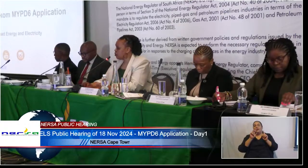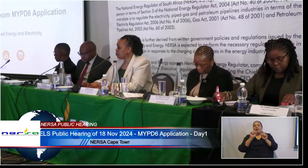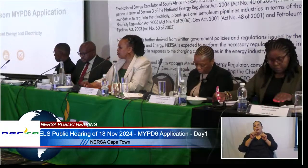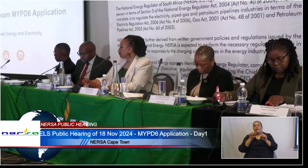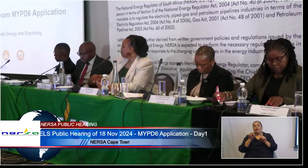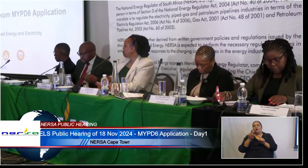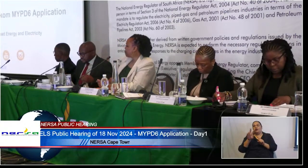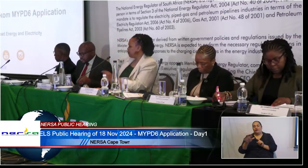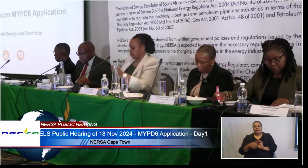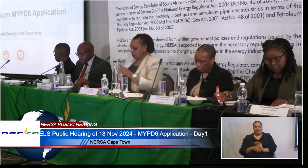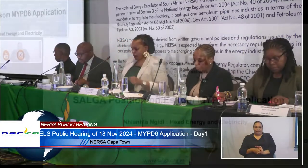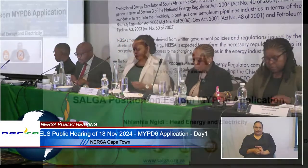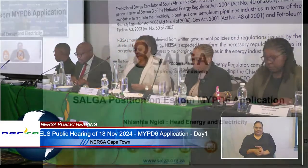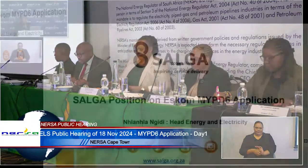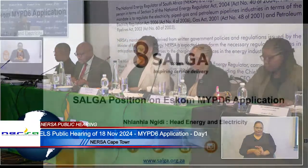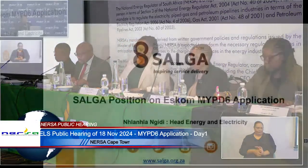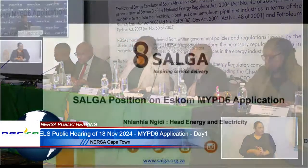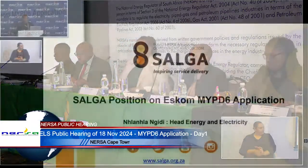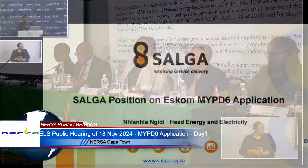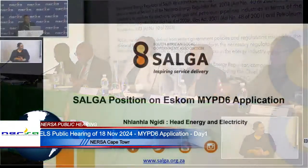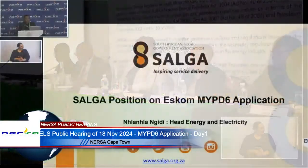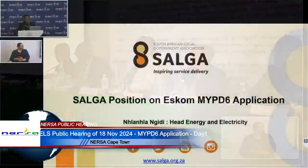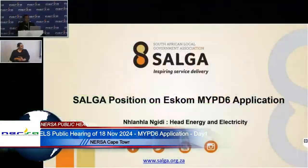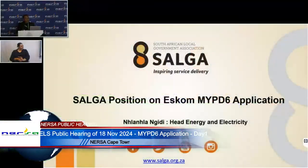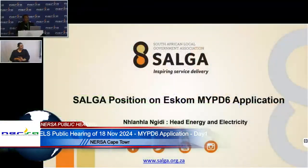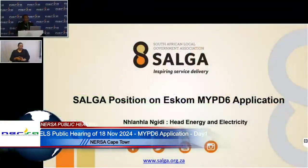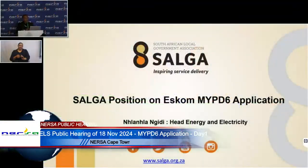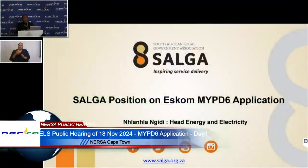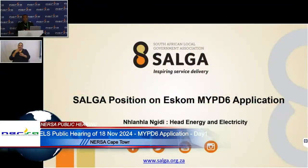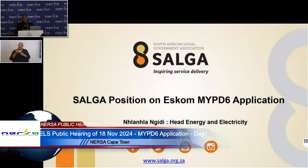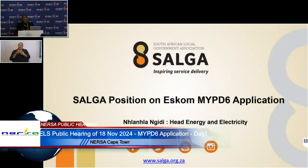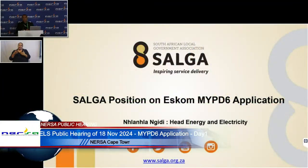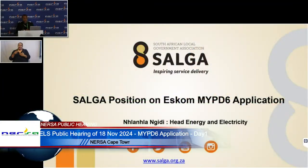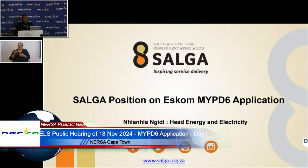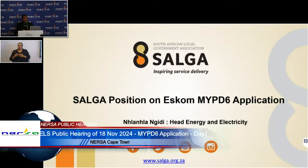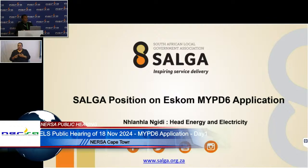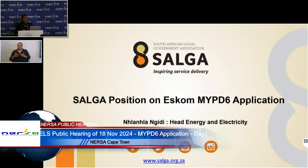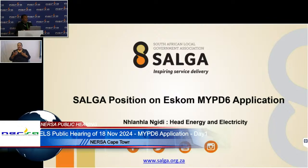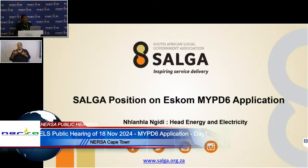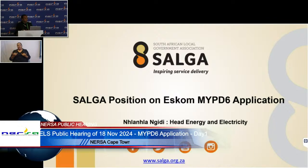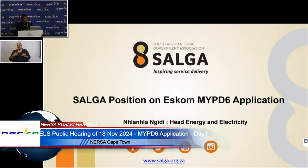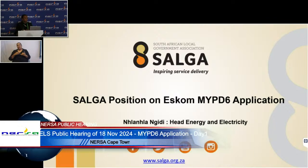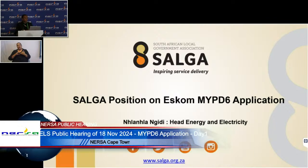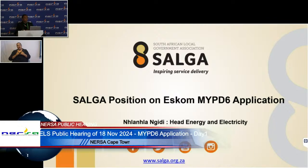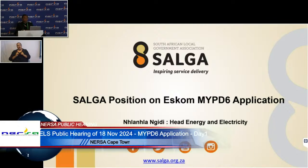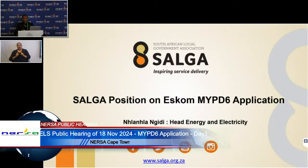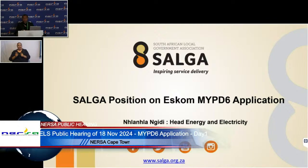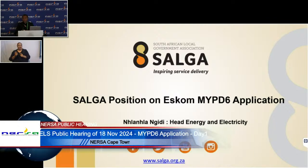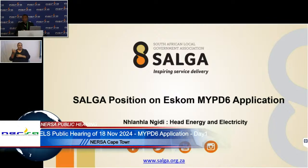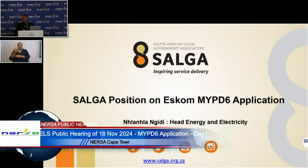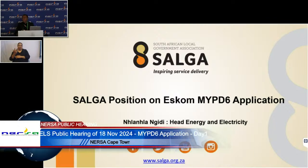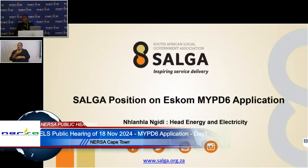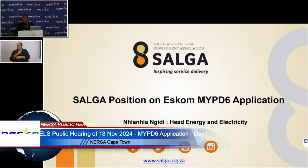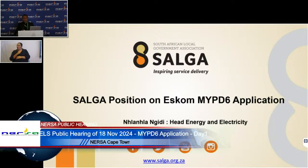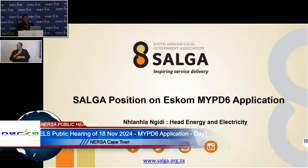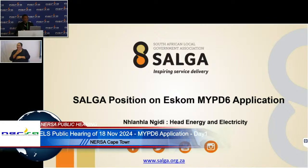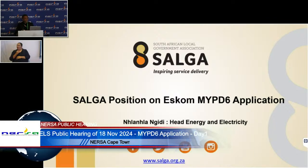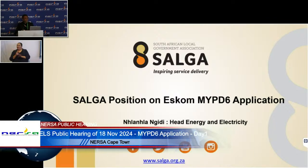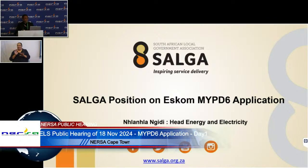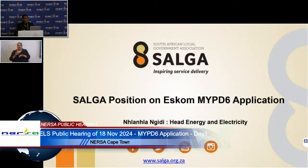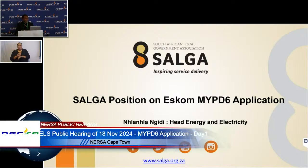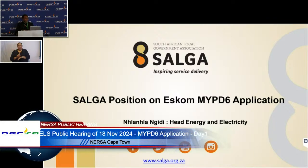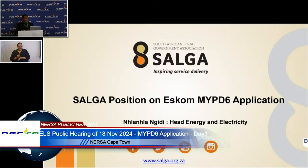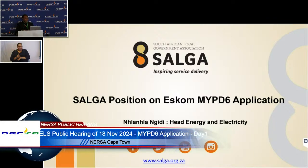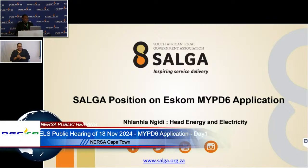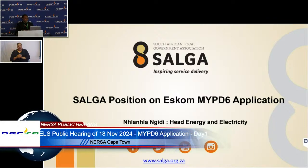Thank you. Thank you very much, Chair. I'm going to try to move quickly because we've got 10 minutes.